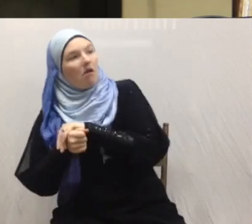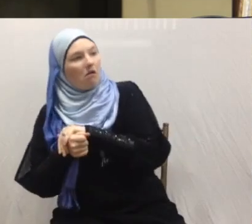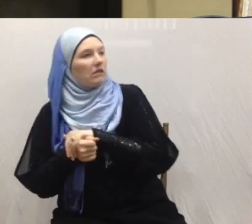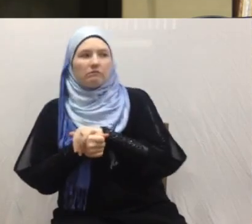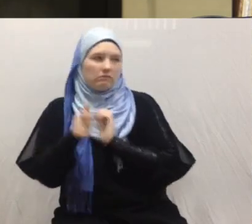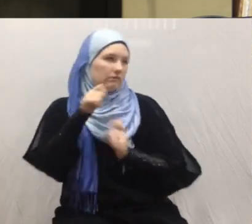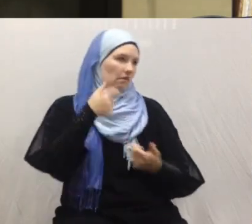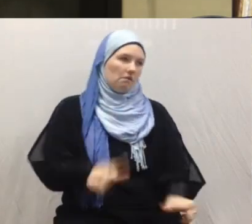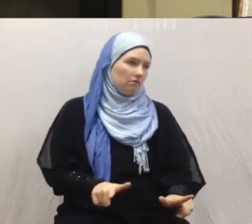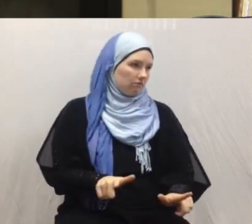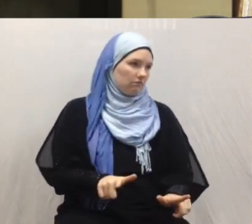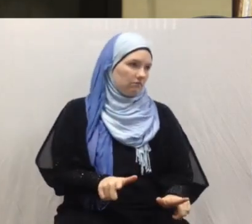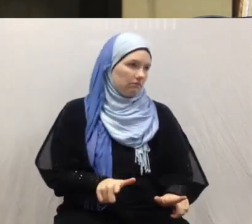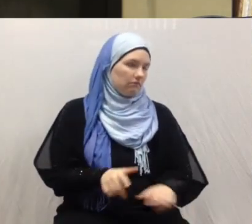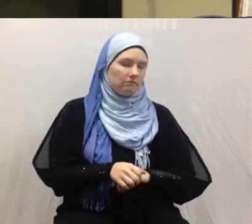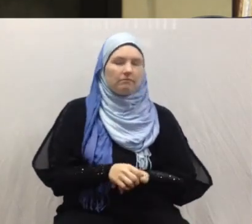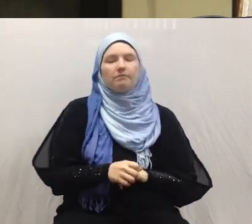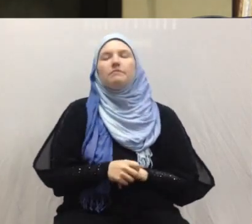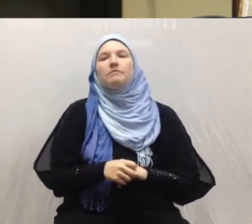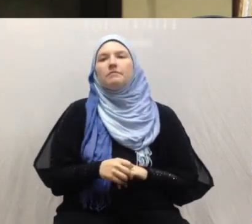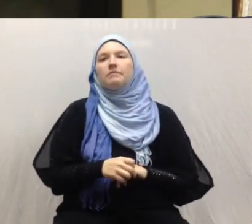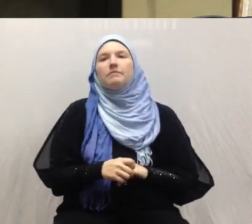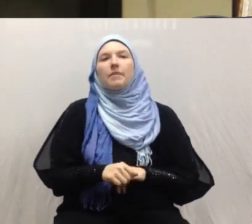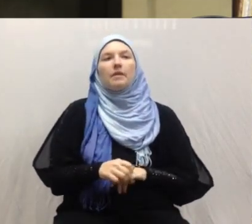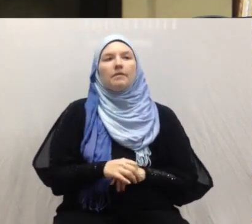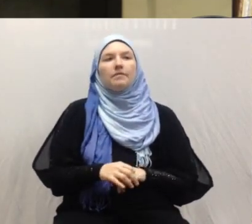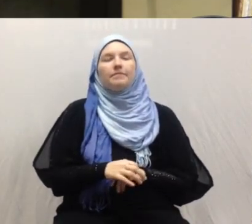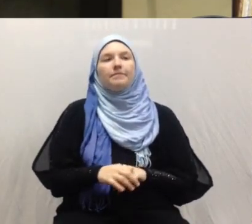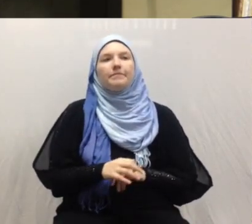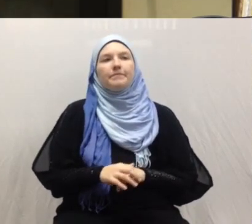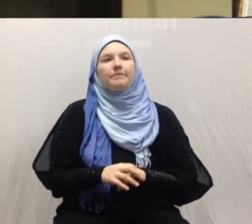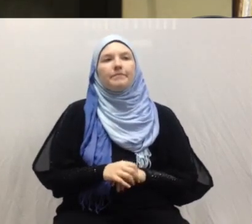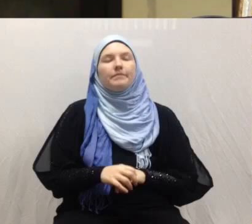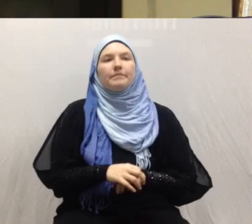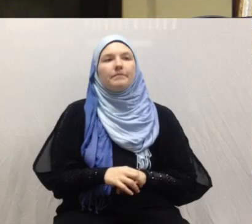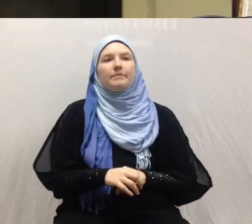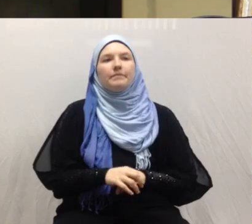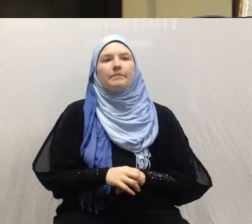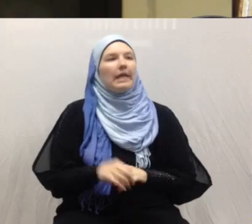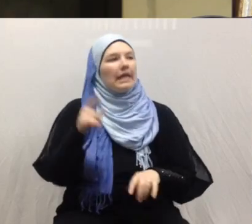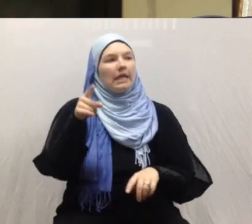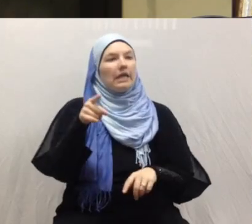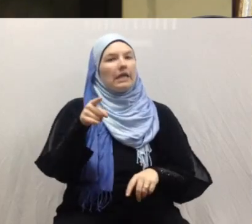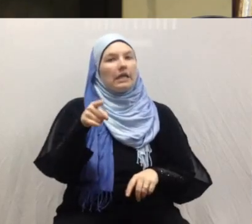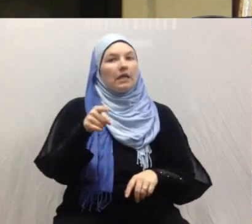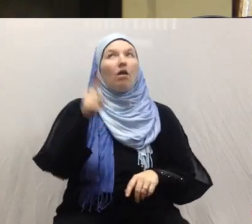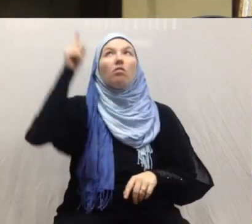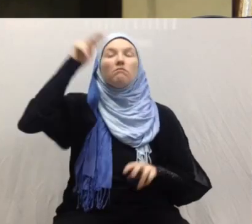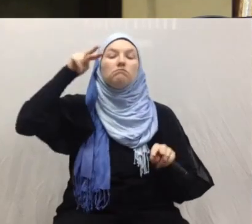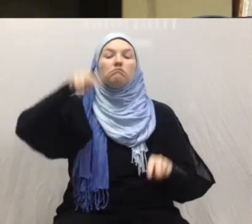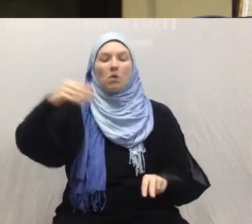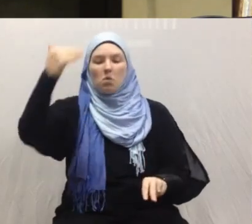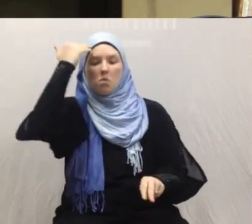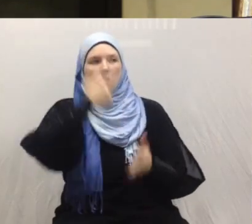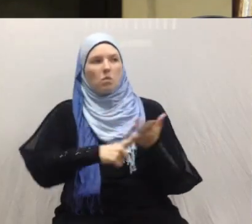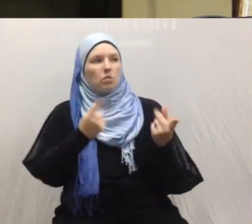nor ransom will be received from him. He will not be able to escape the punishment of Allah. So